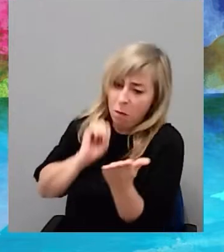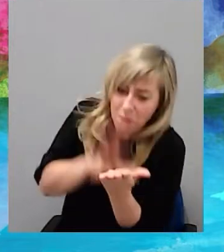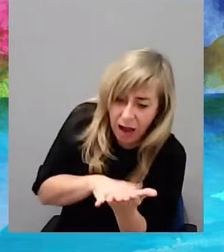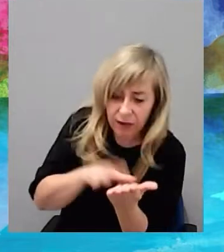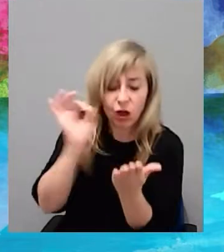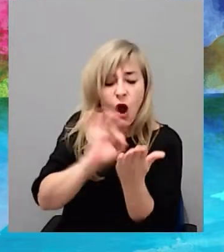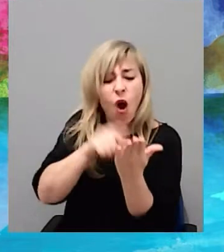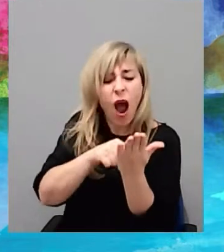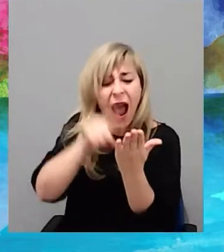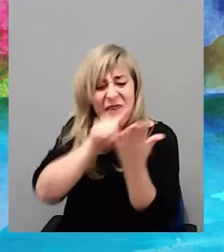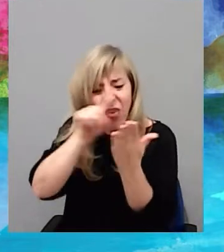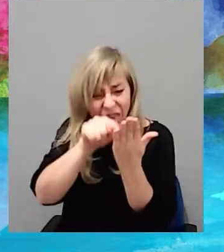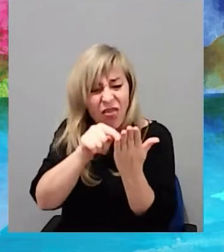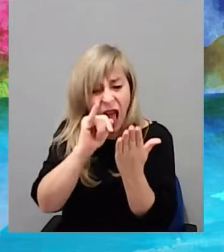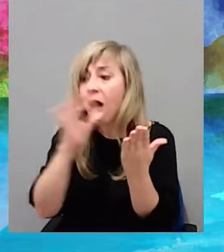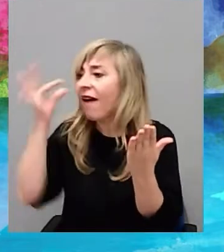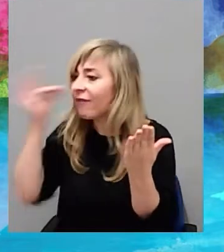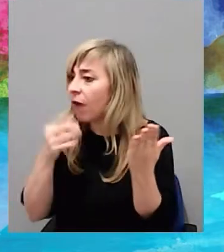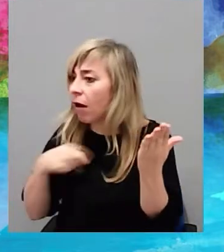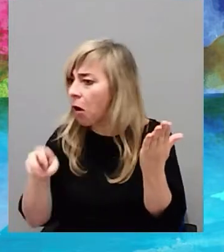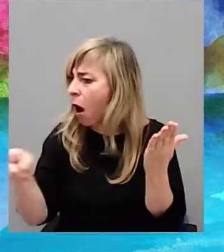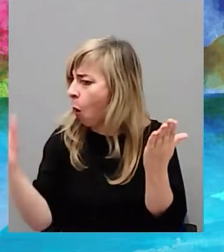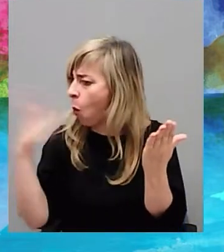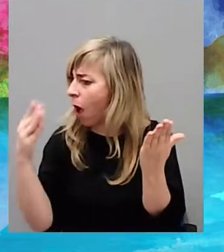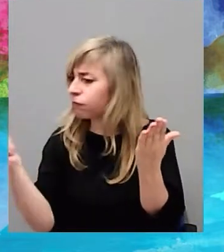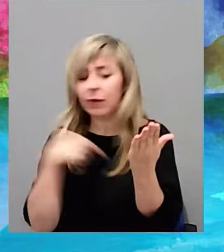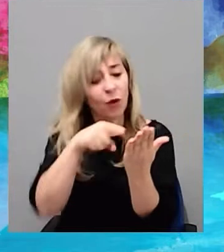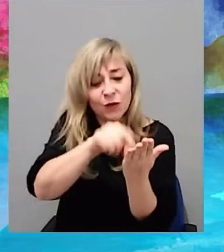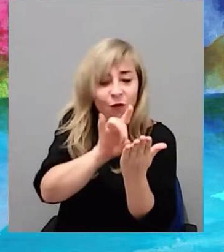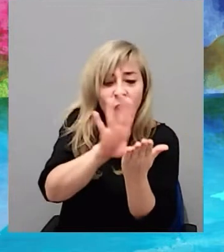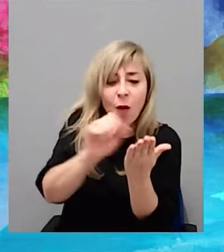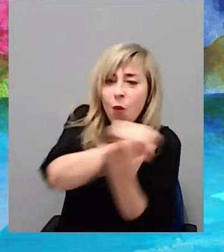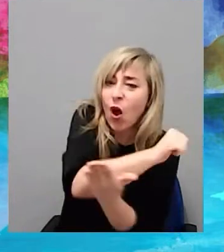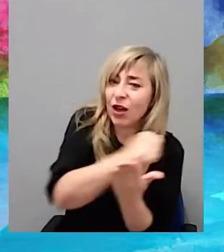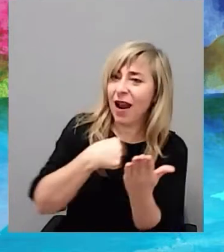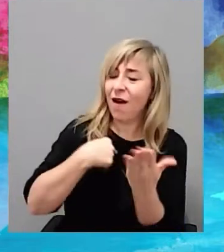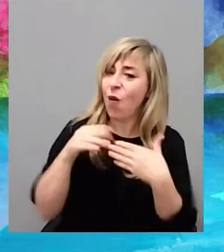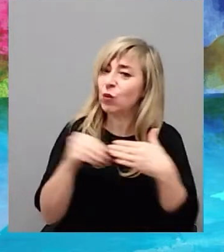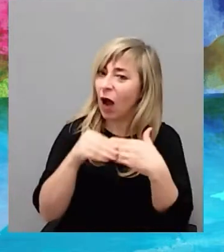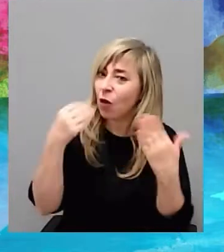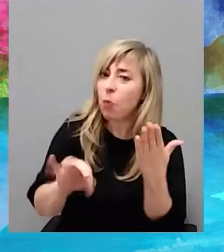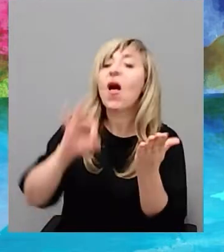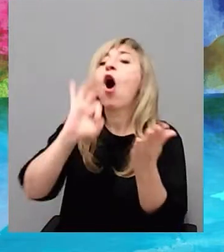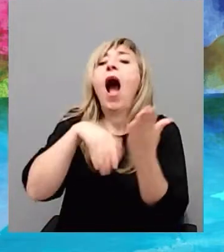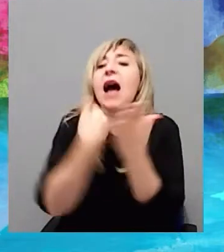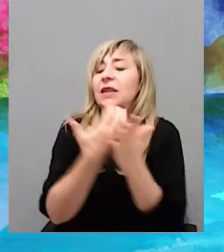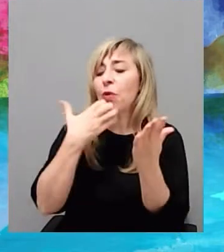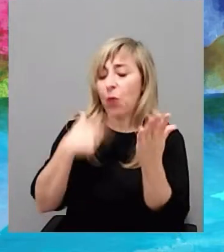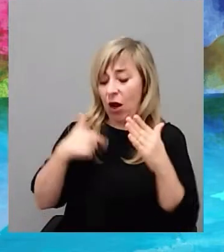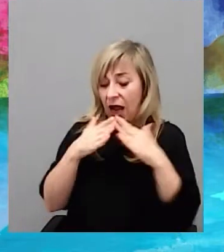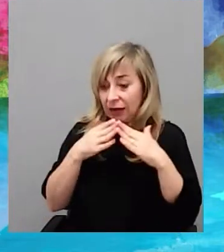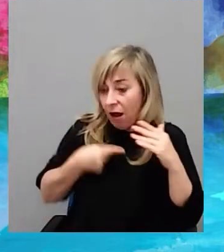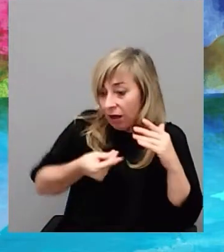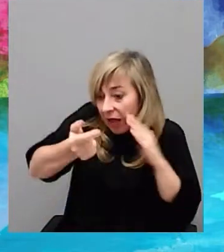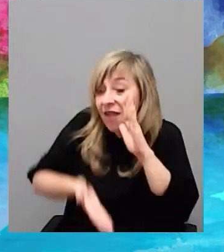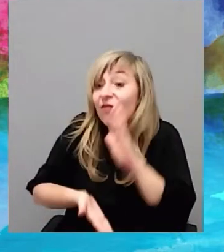incidents, or eliminating ones that have been solved, or planning routes before leaving